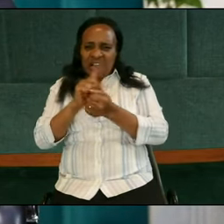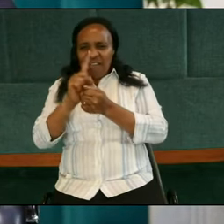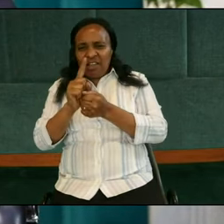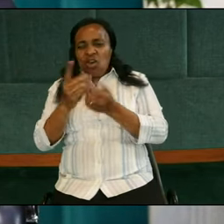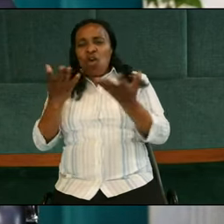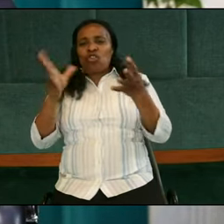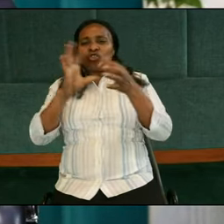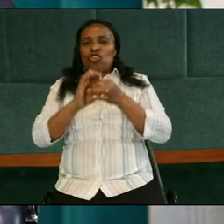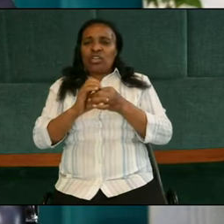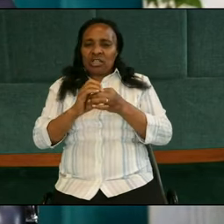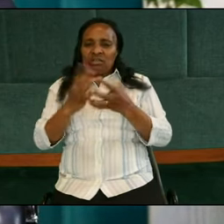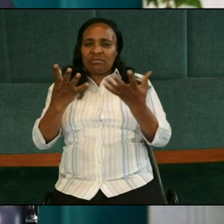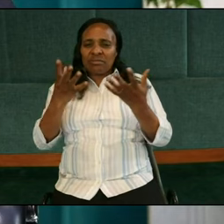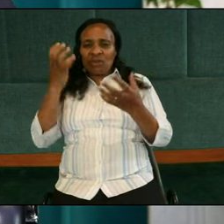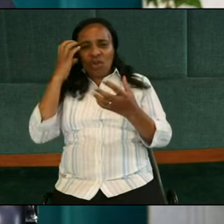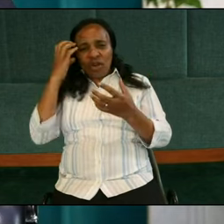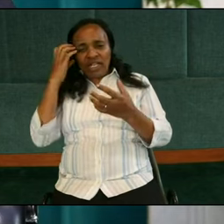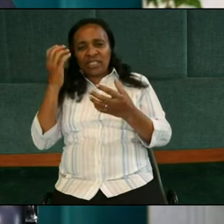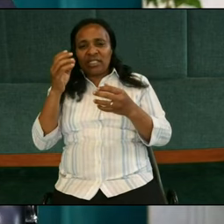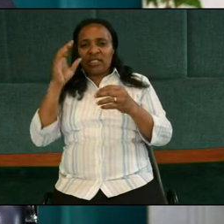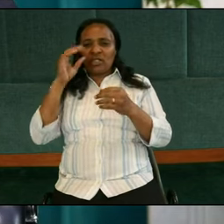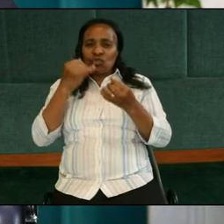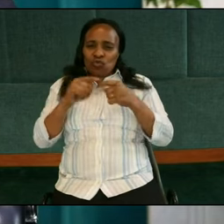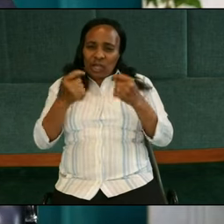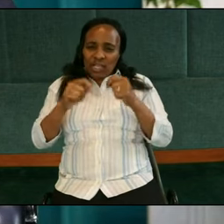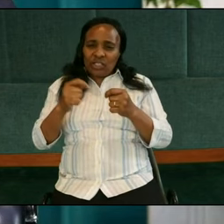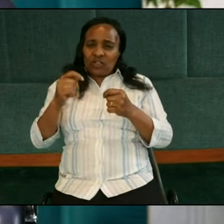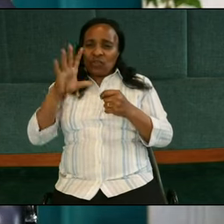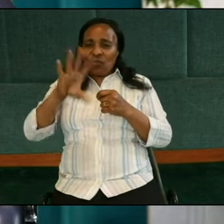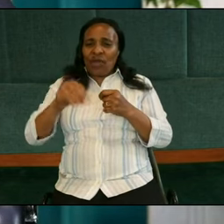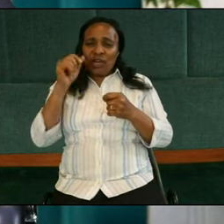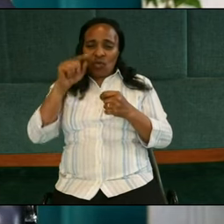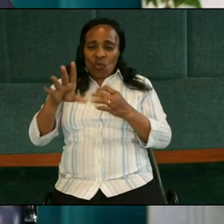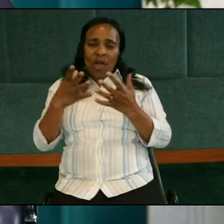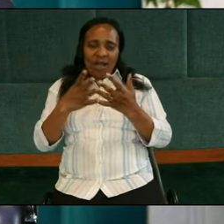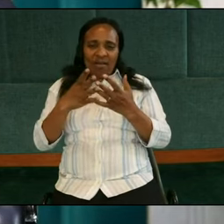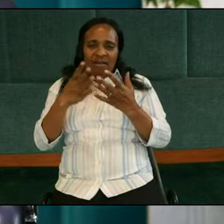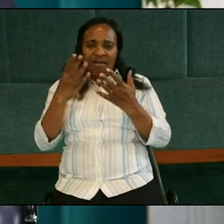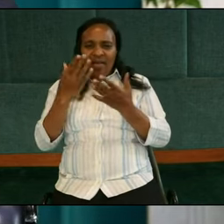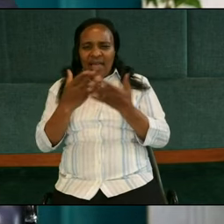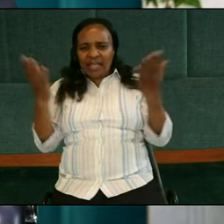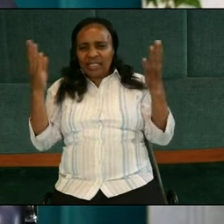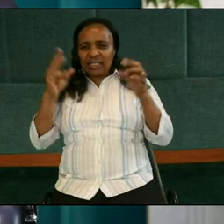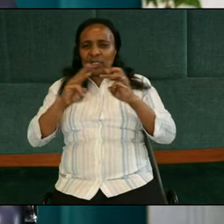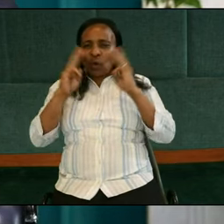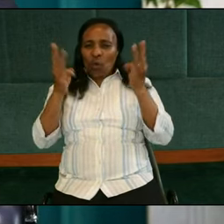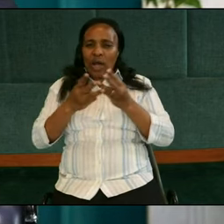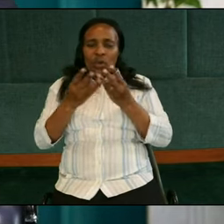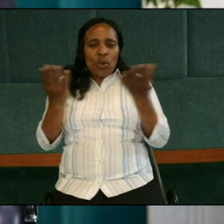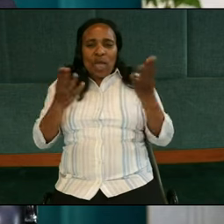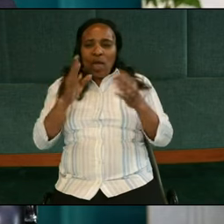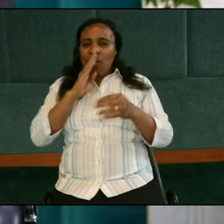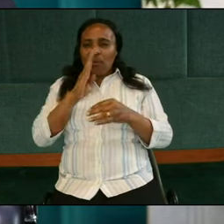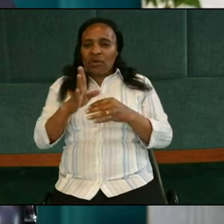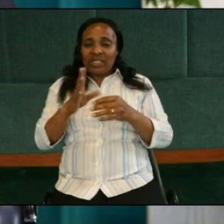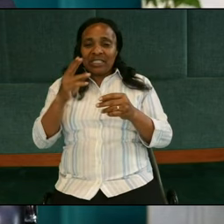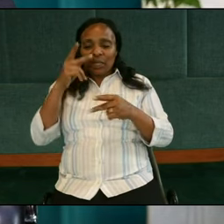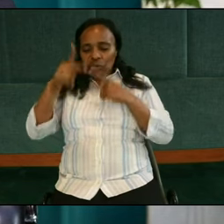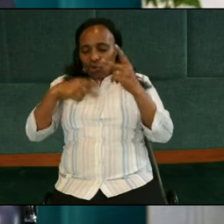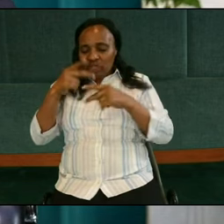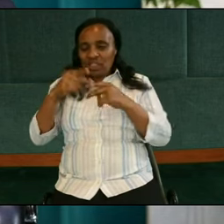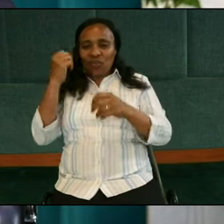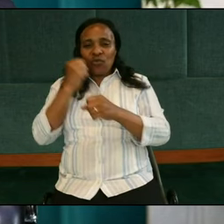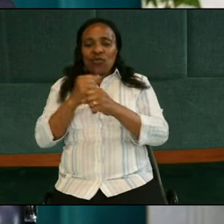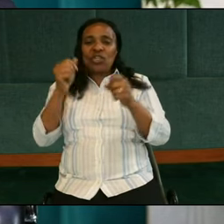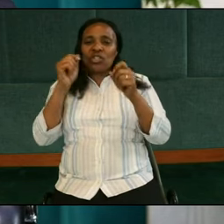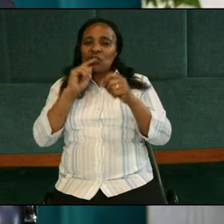joined campus. So you're just trying to find your gripping in this world and where you belong. And in the process of doing so, you